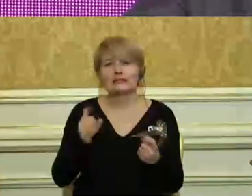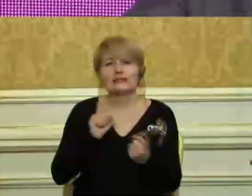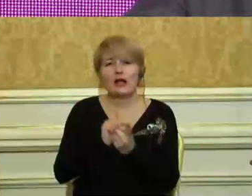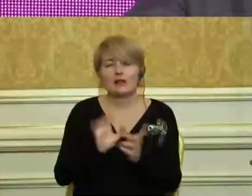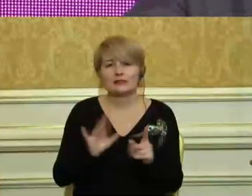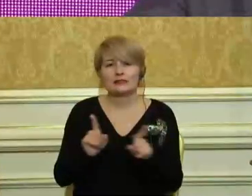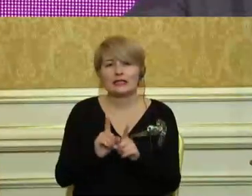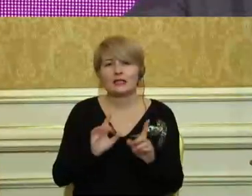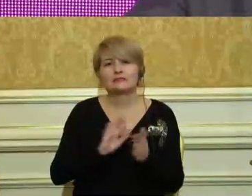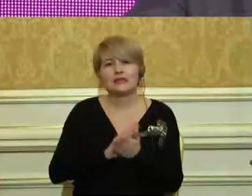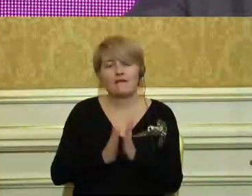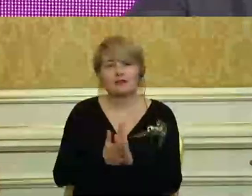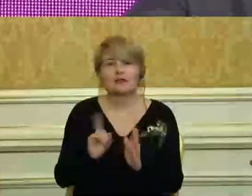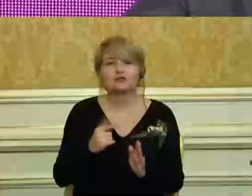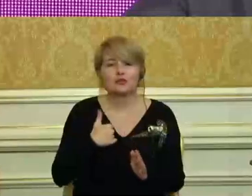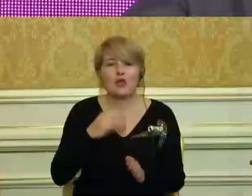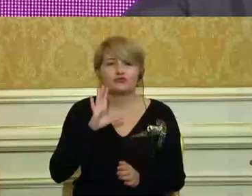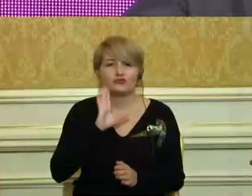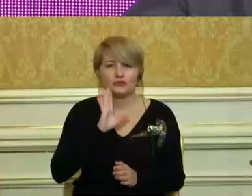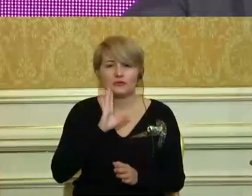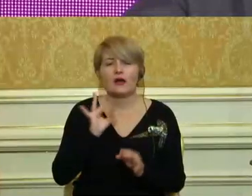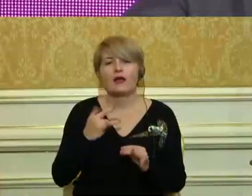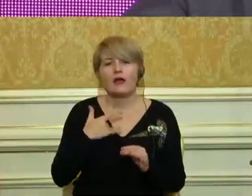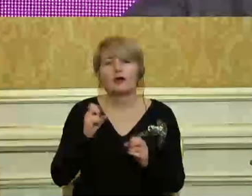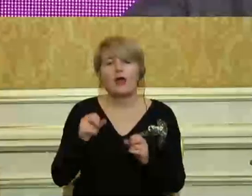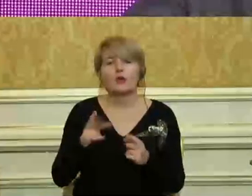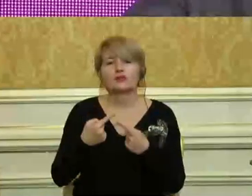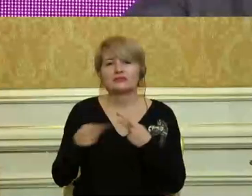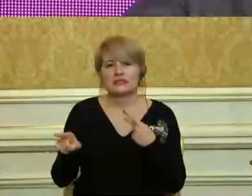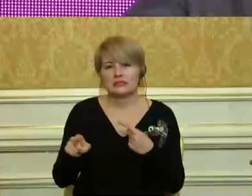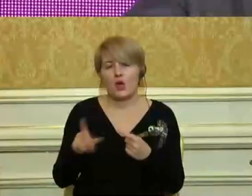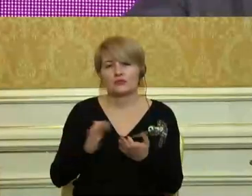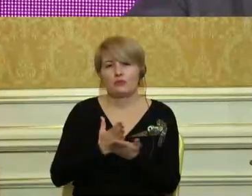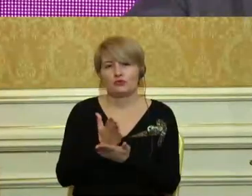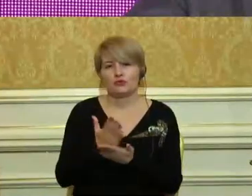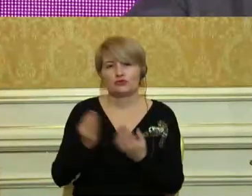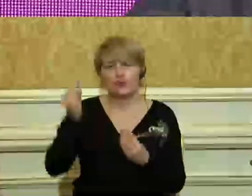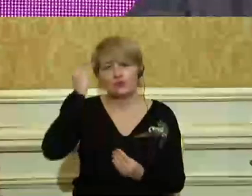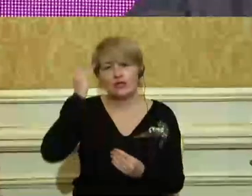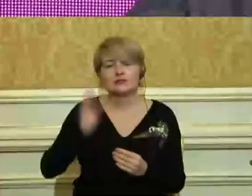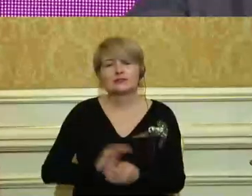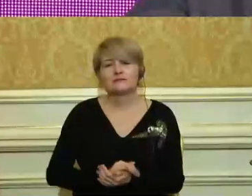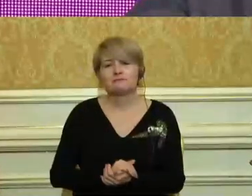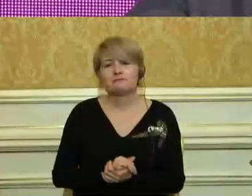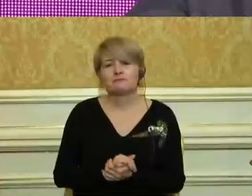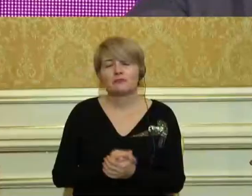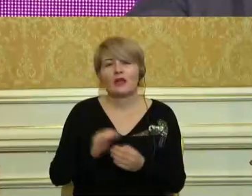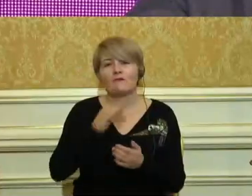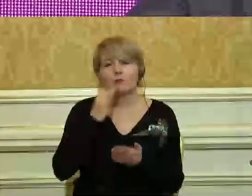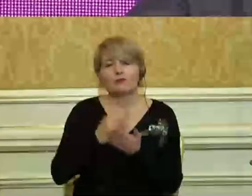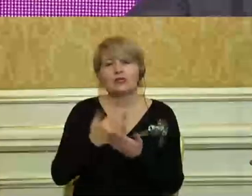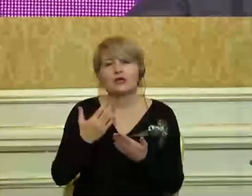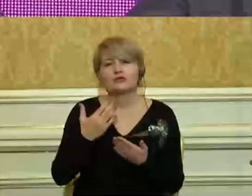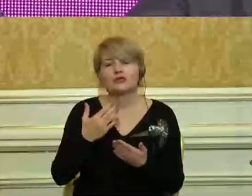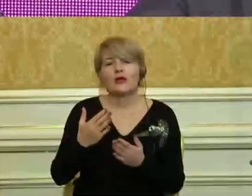woman, therefore different in politics. So answering your question, first of all,